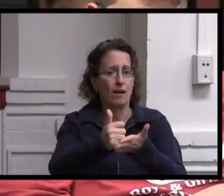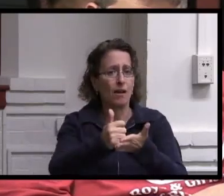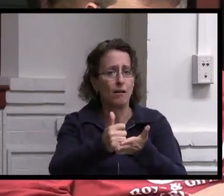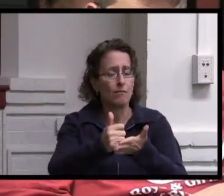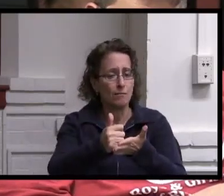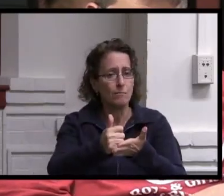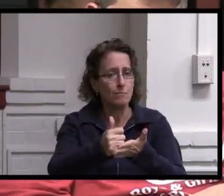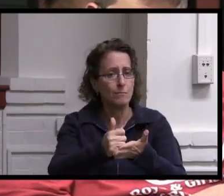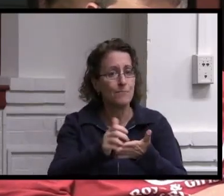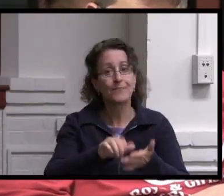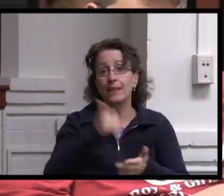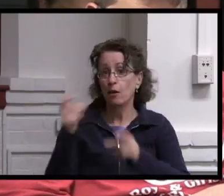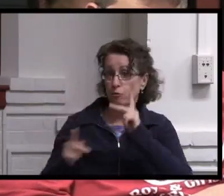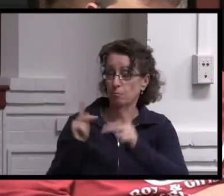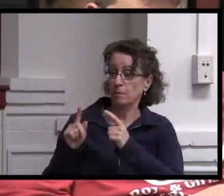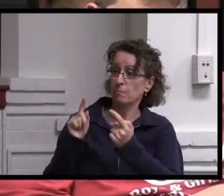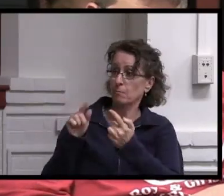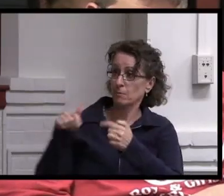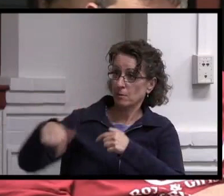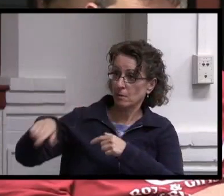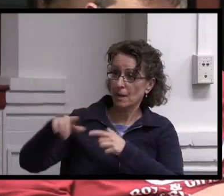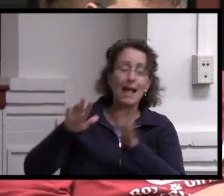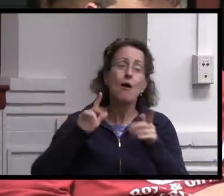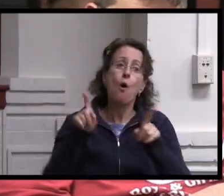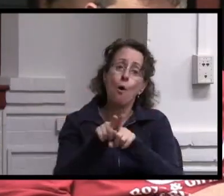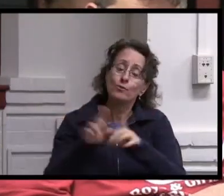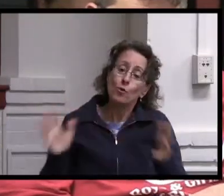other people want to help them?